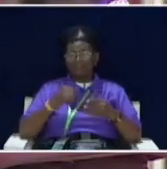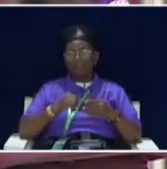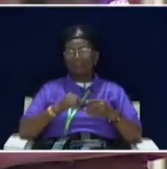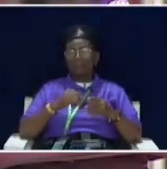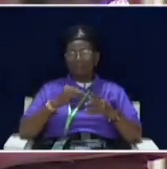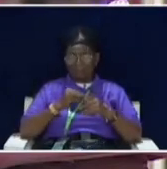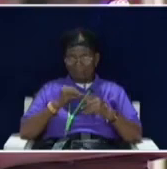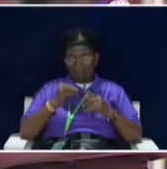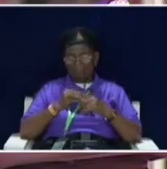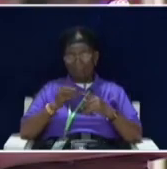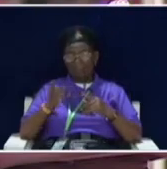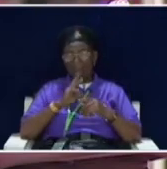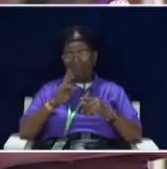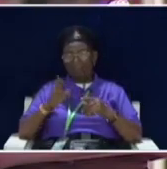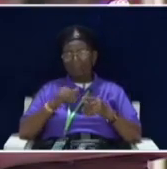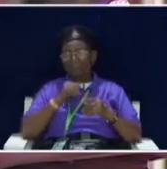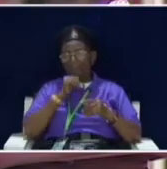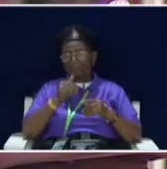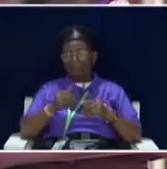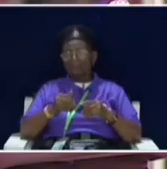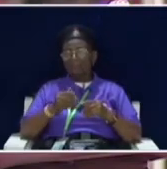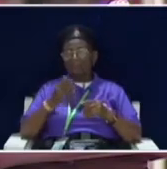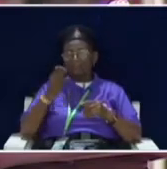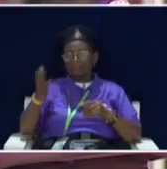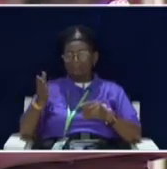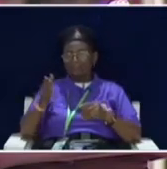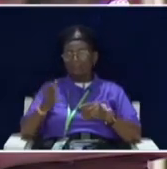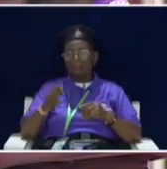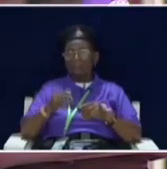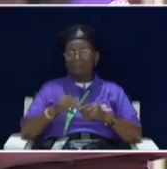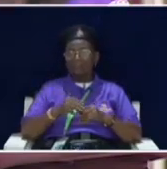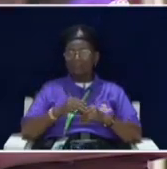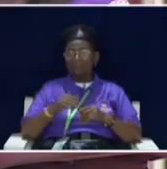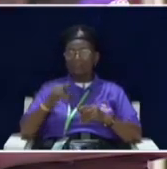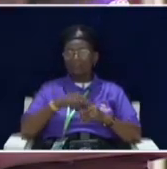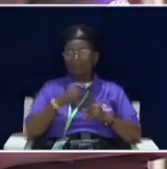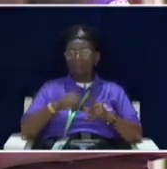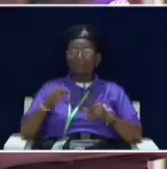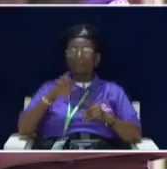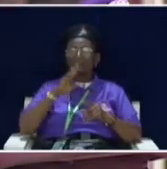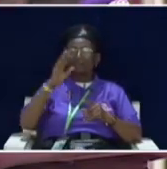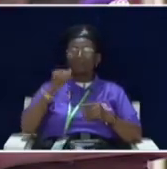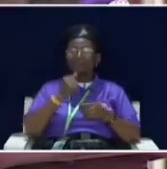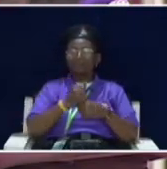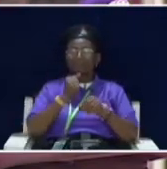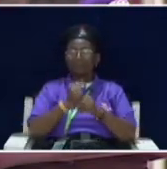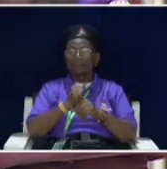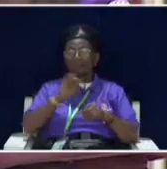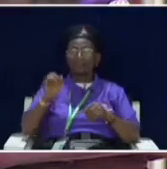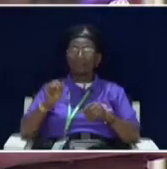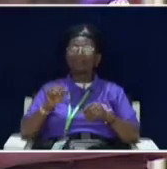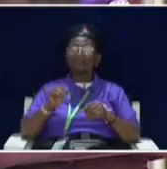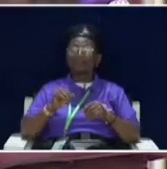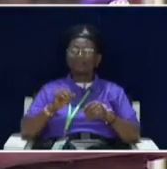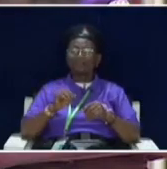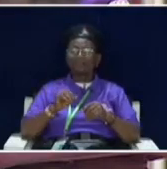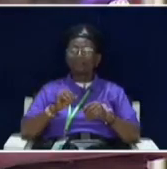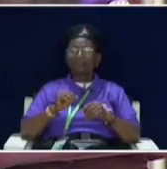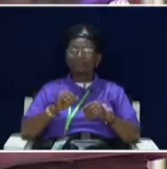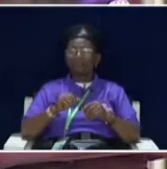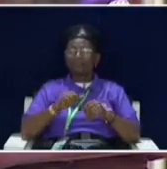made, or backsliders. I'm going to count from 1 to